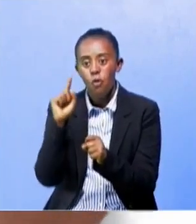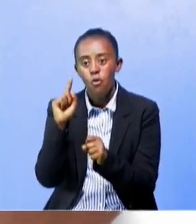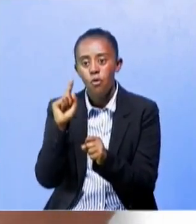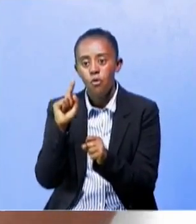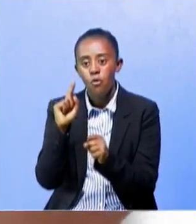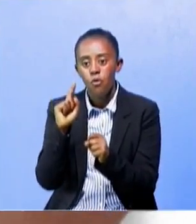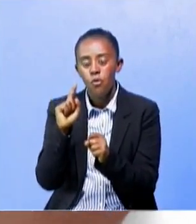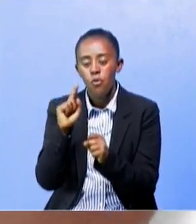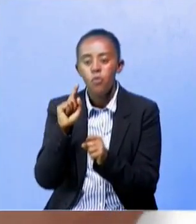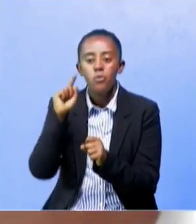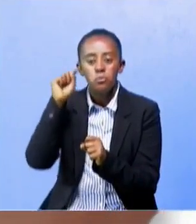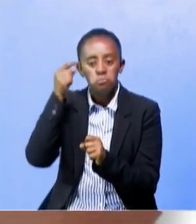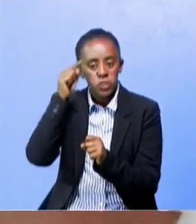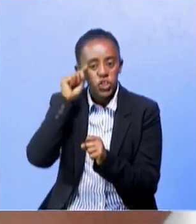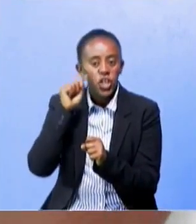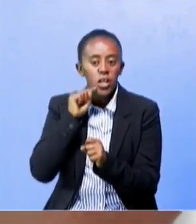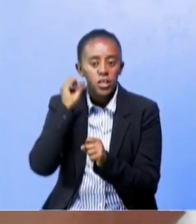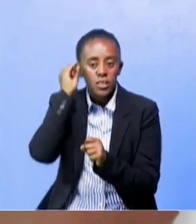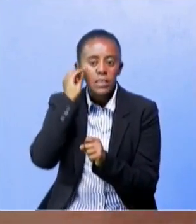gender equality.